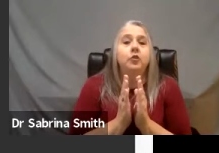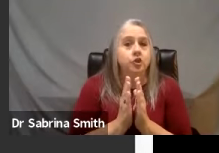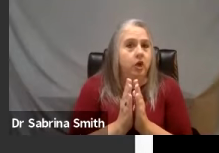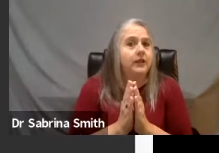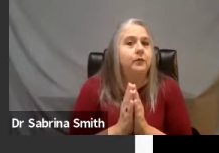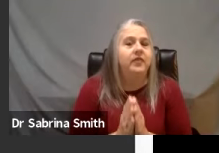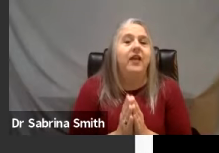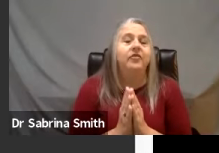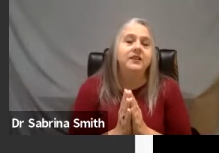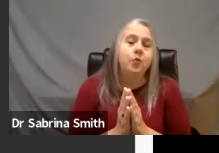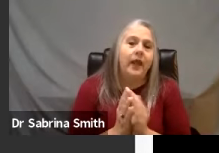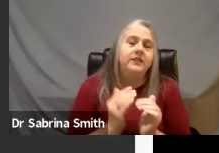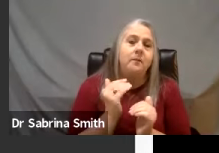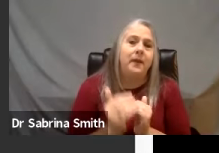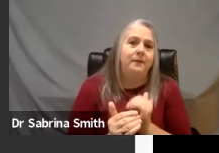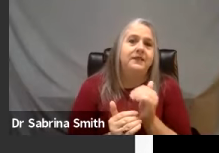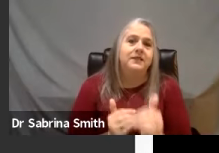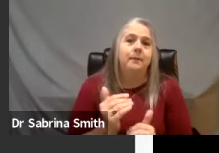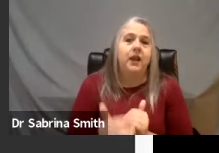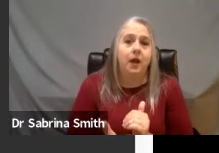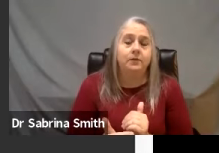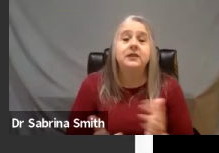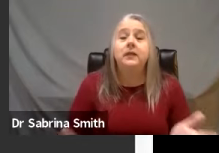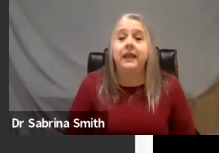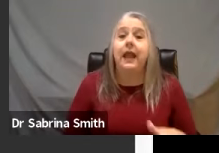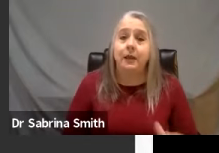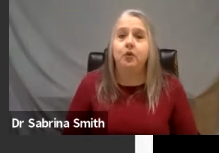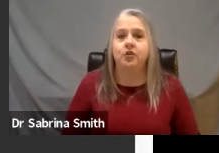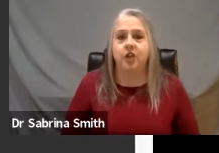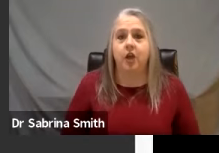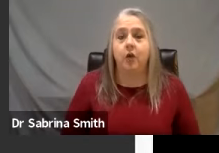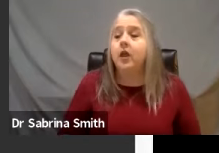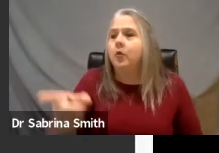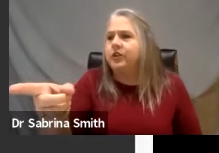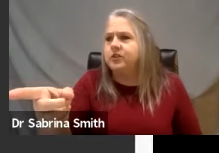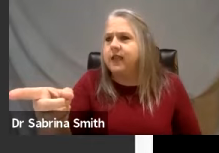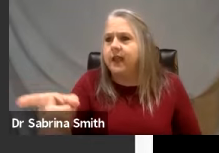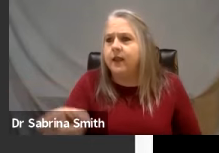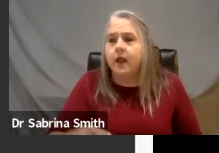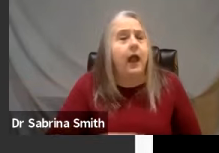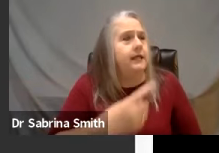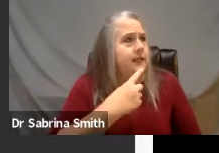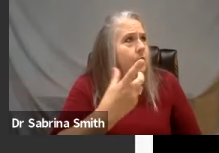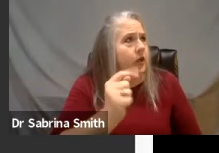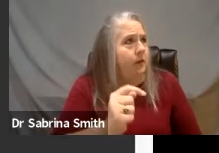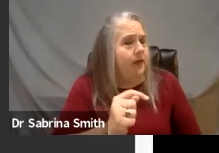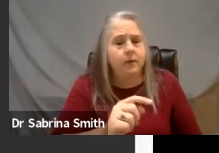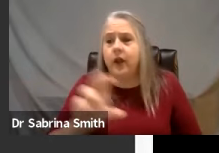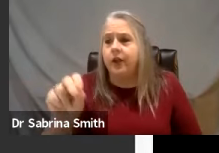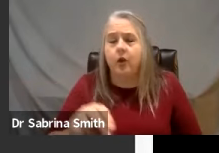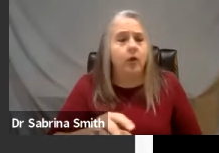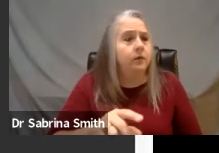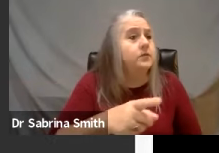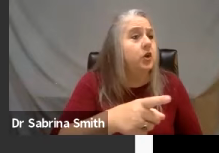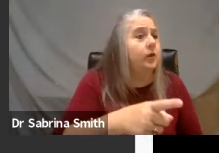if you are struggling with that. That's a way to baby step it up to being able to go, what did you say? I said I want to go to the bathroom.